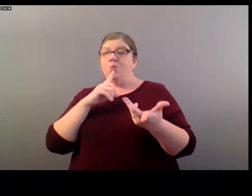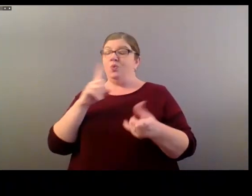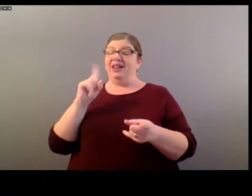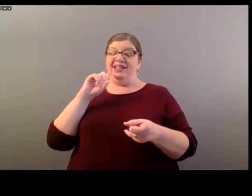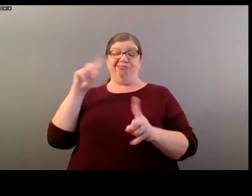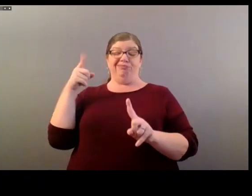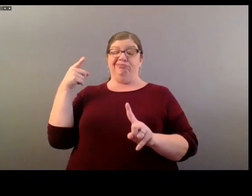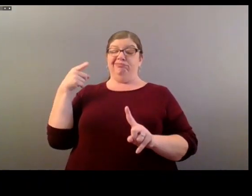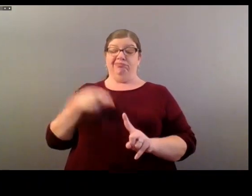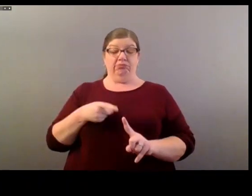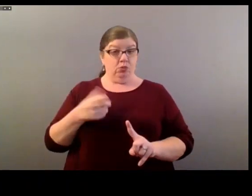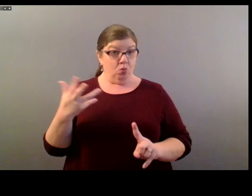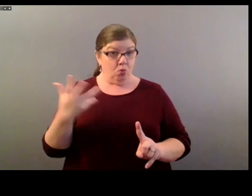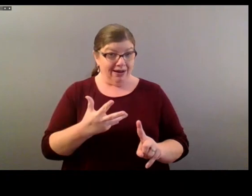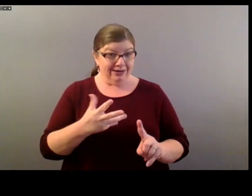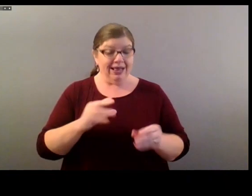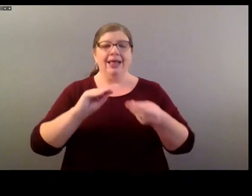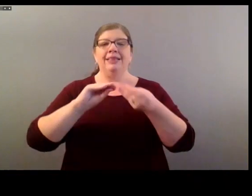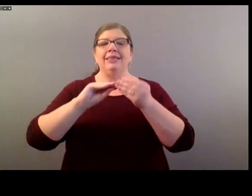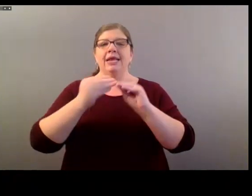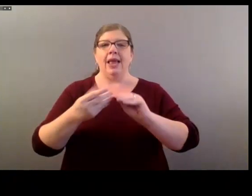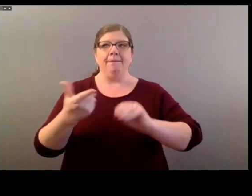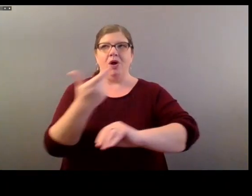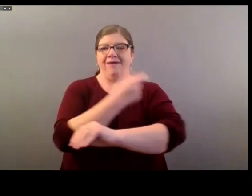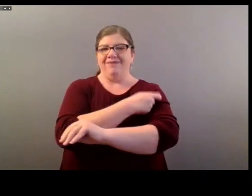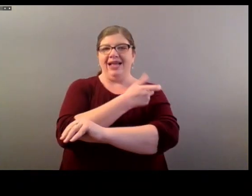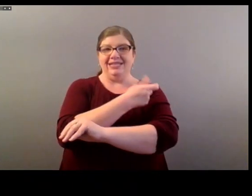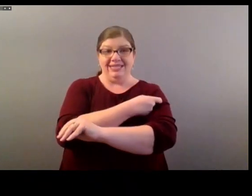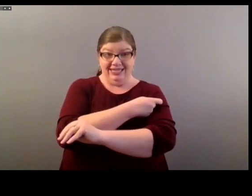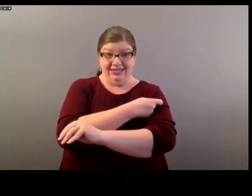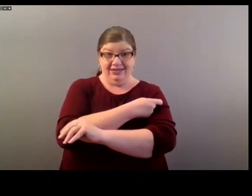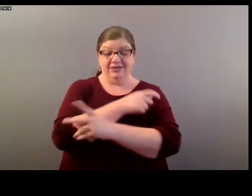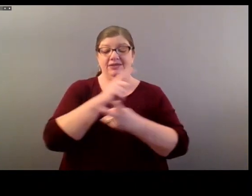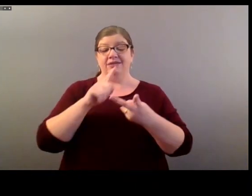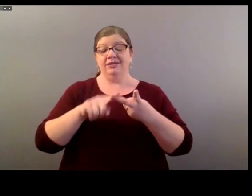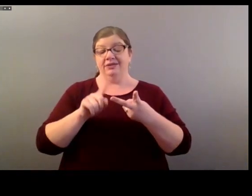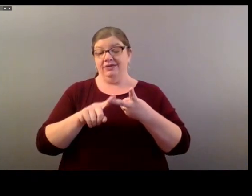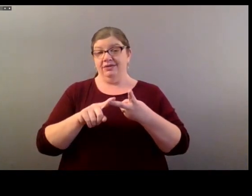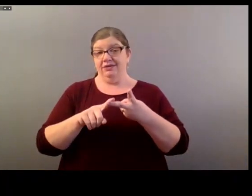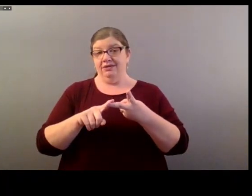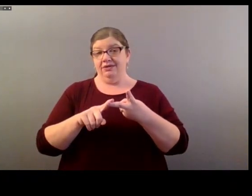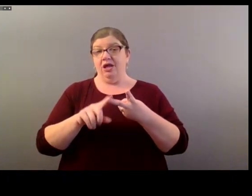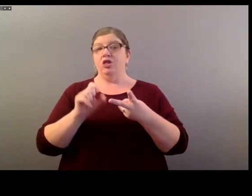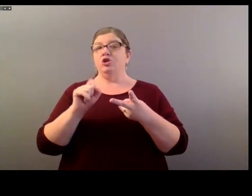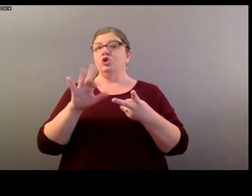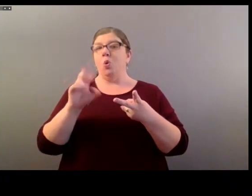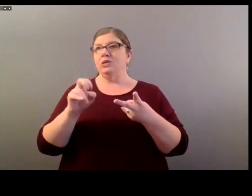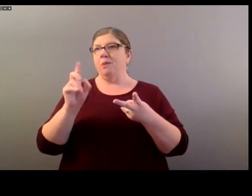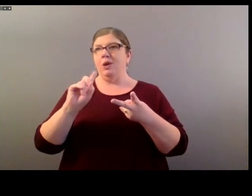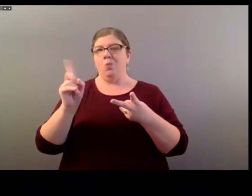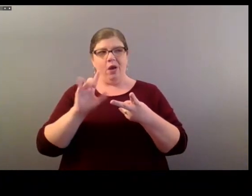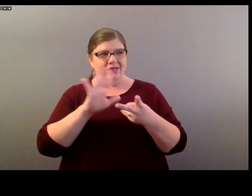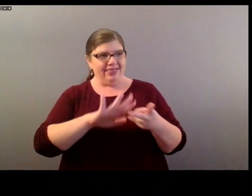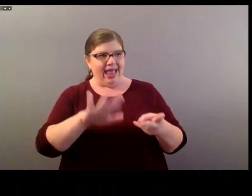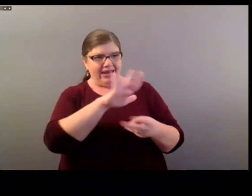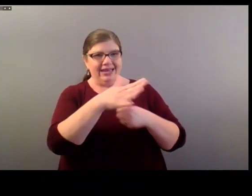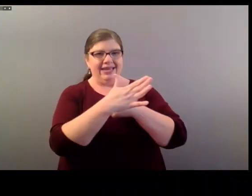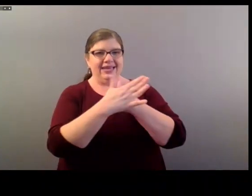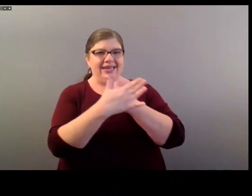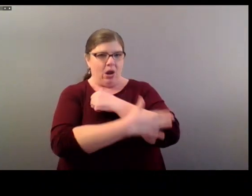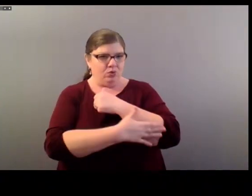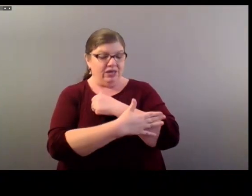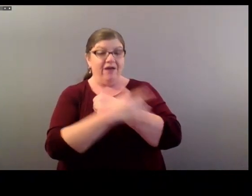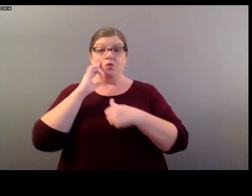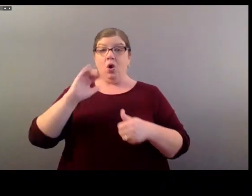down to the number of vaccines and the sources that exist in that county. For our